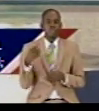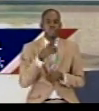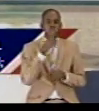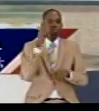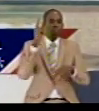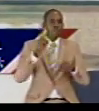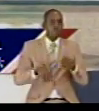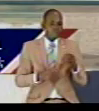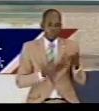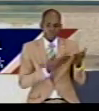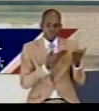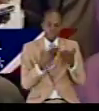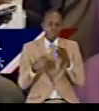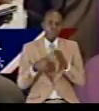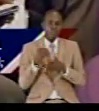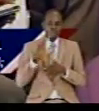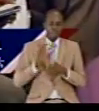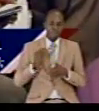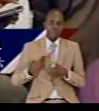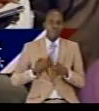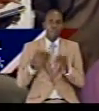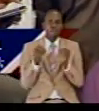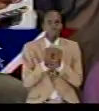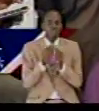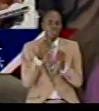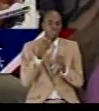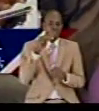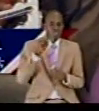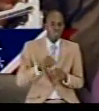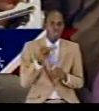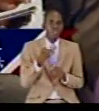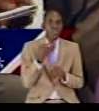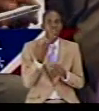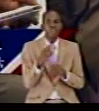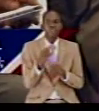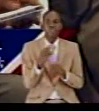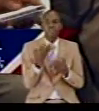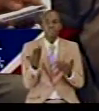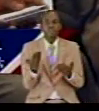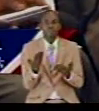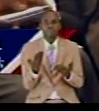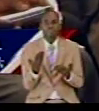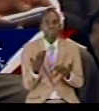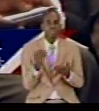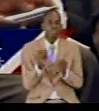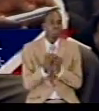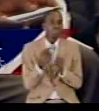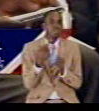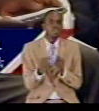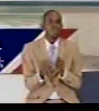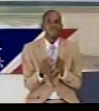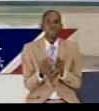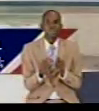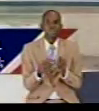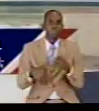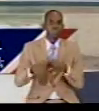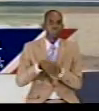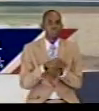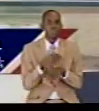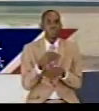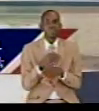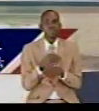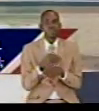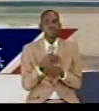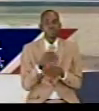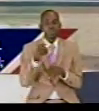your soul with the lid on the vessel, with the cover on the vessel. You have to